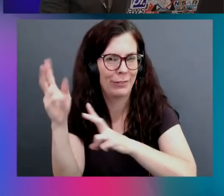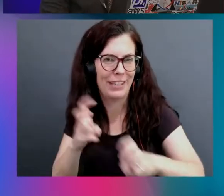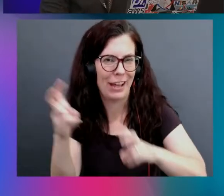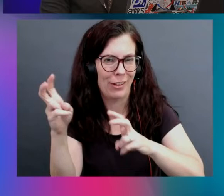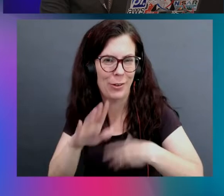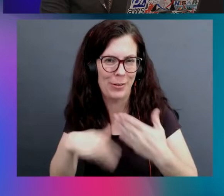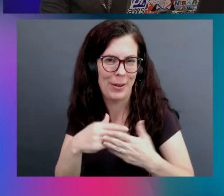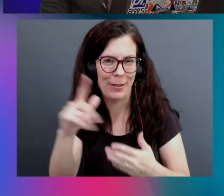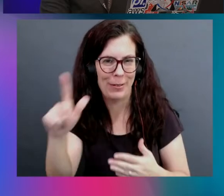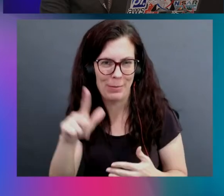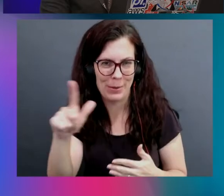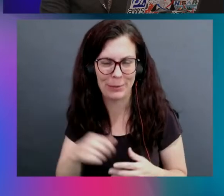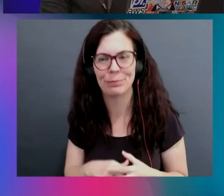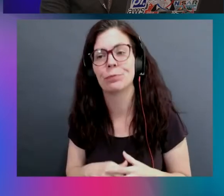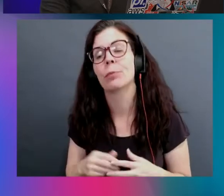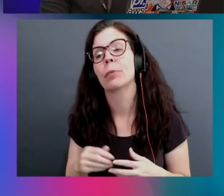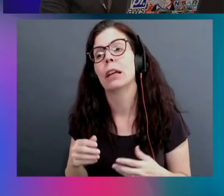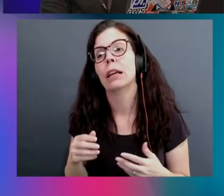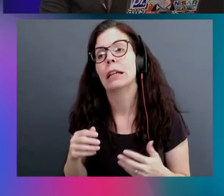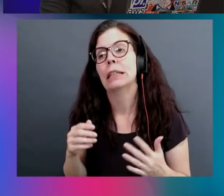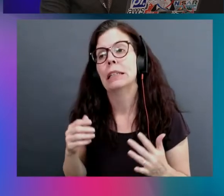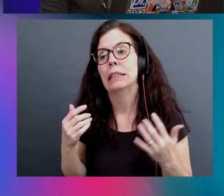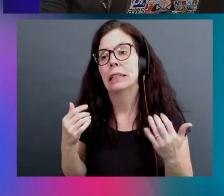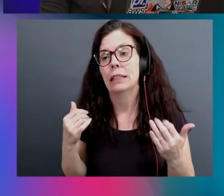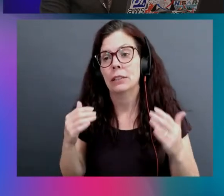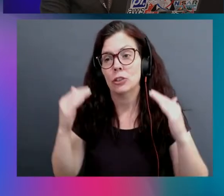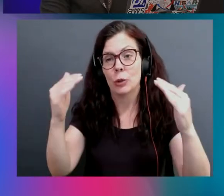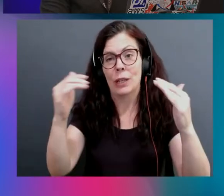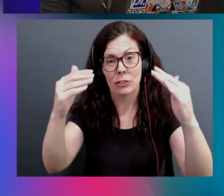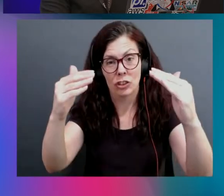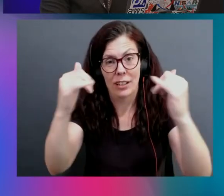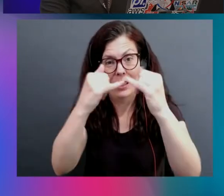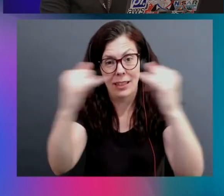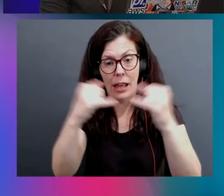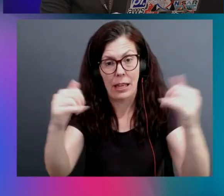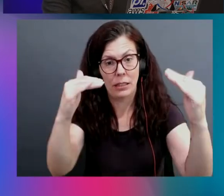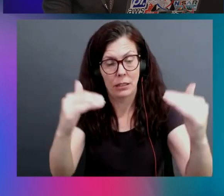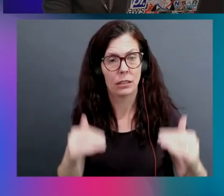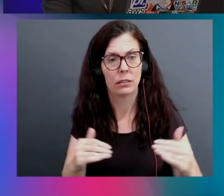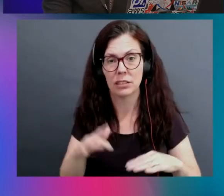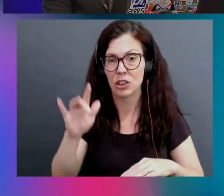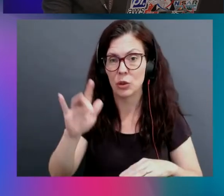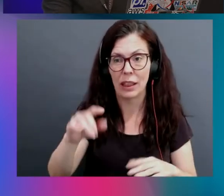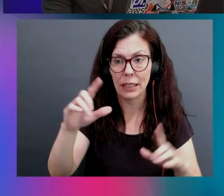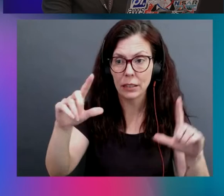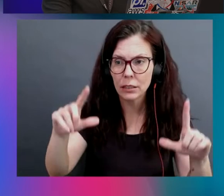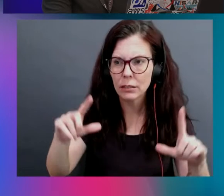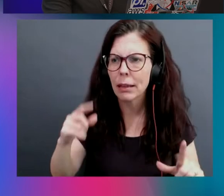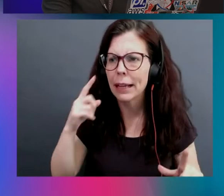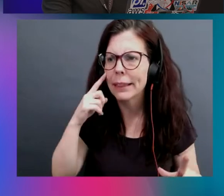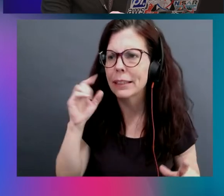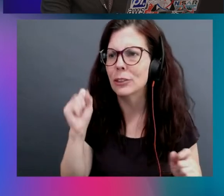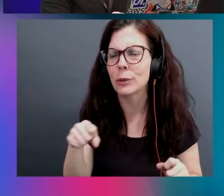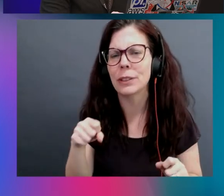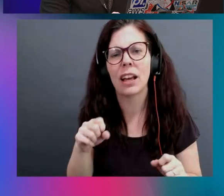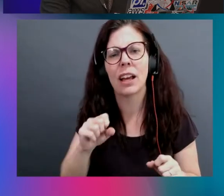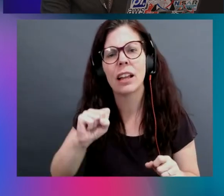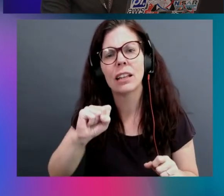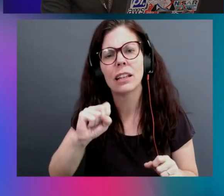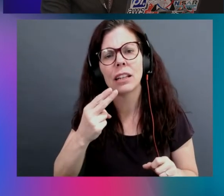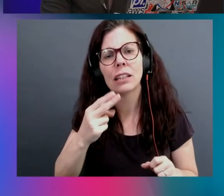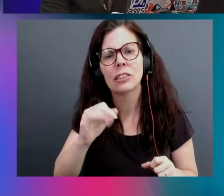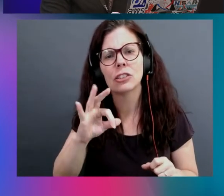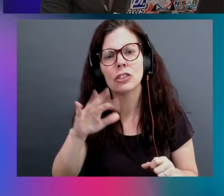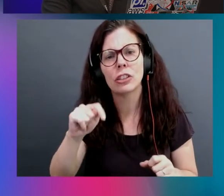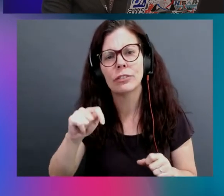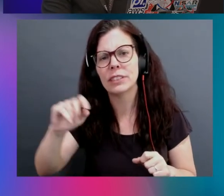libraries. To advance and run each line, you really just want to click this button, or I think you can shift enter as well. But I want to